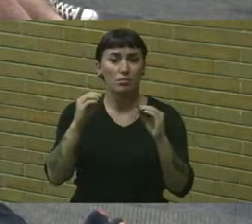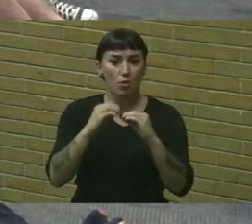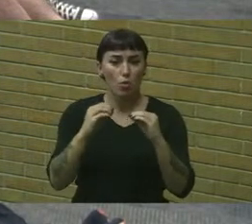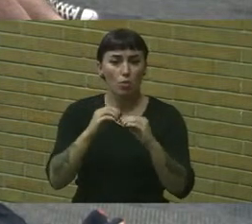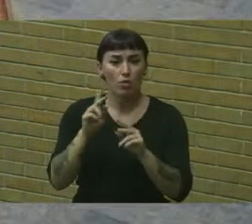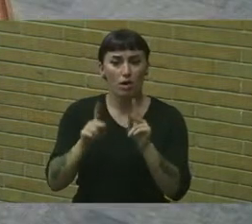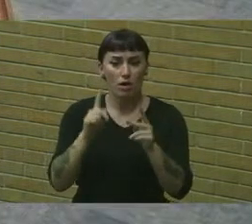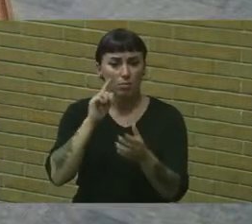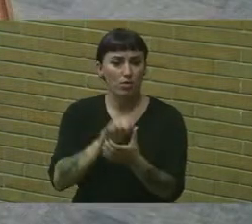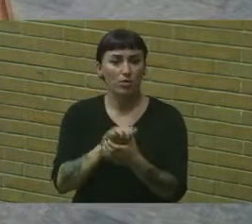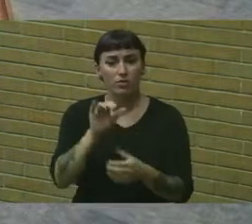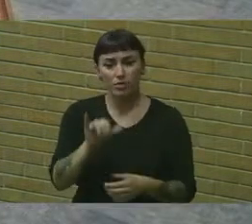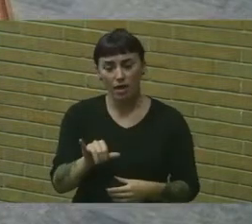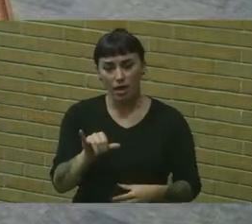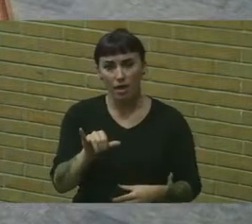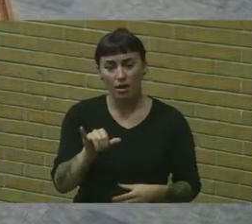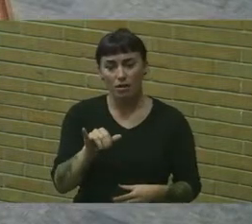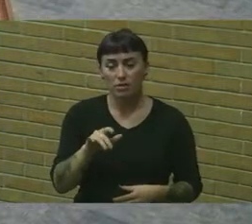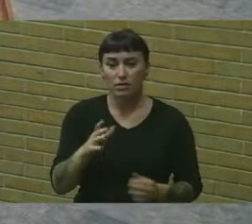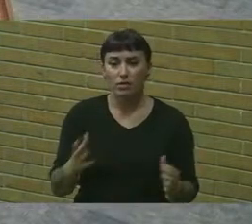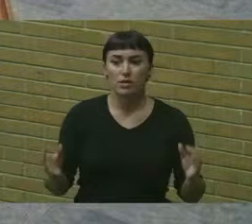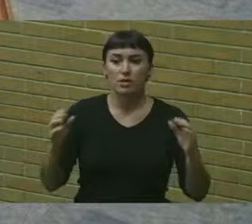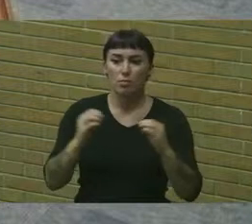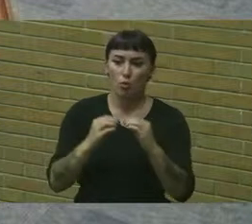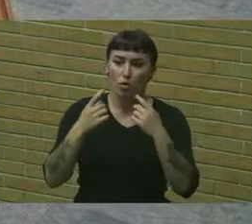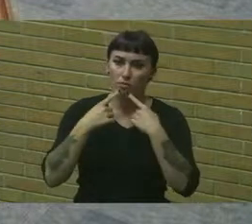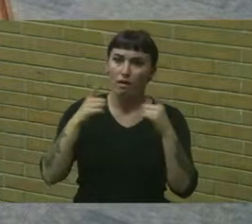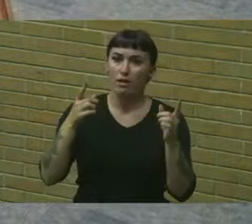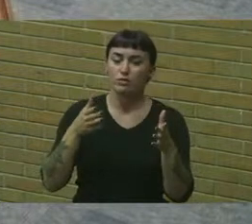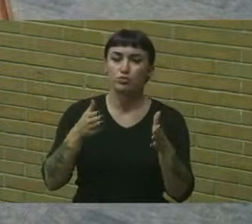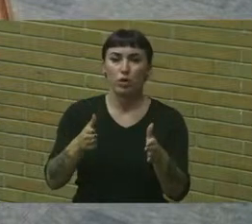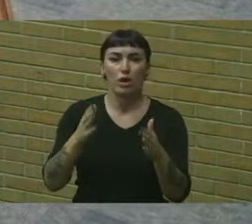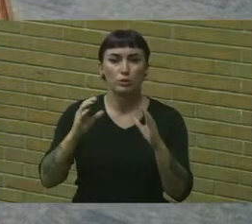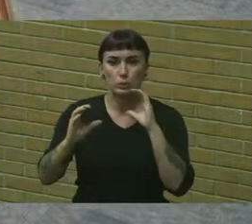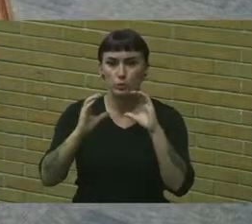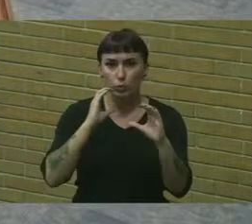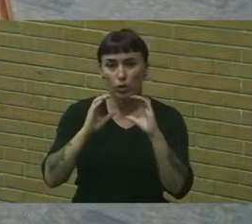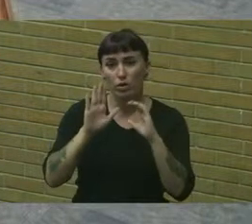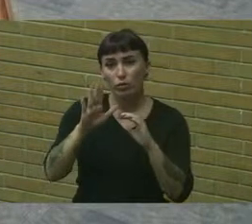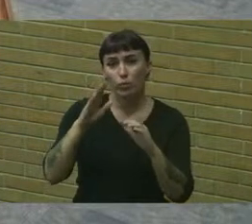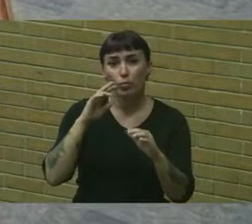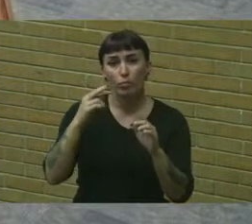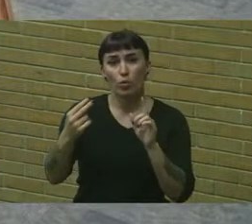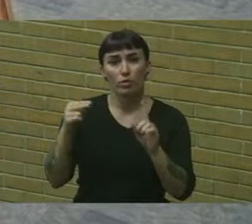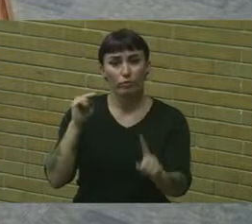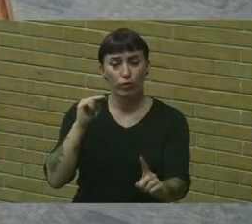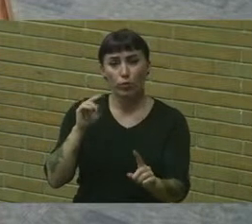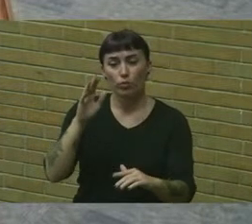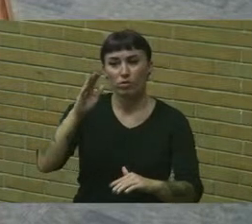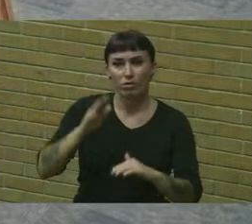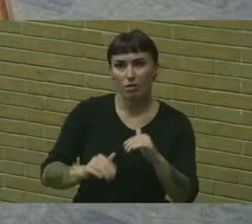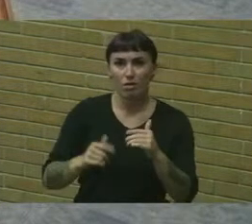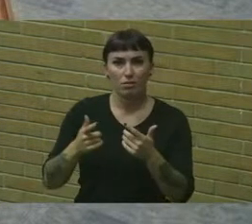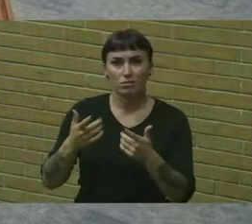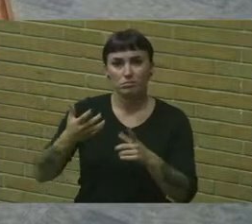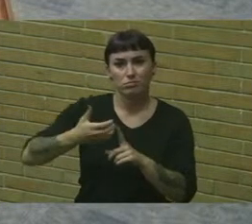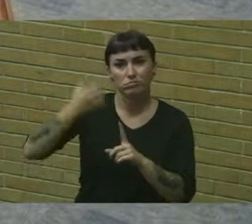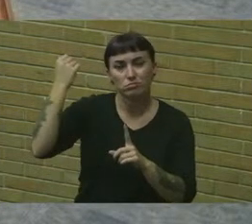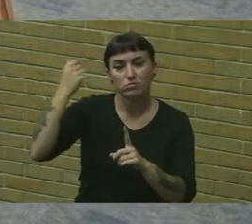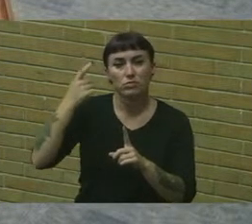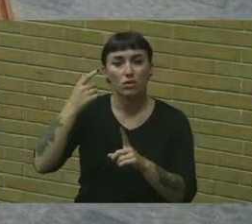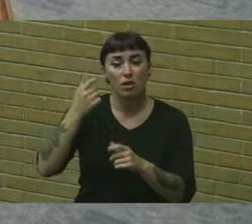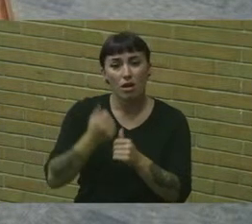people. And I believe that'll be a far more effective way to communicate your point of view than taking